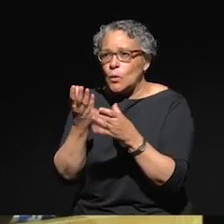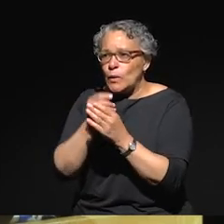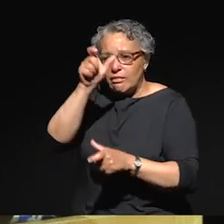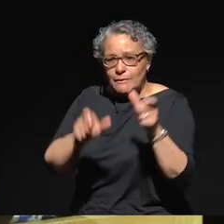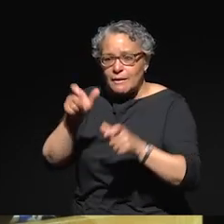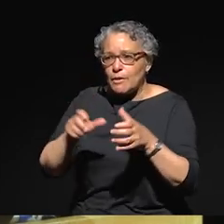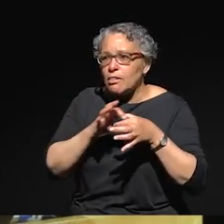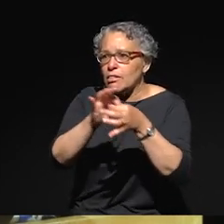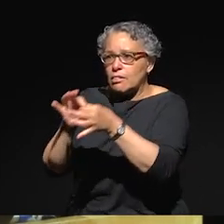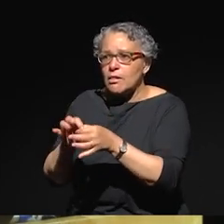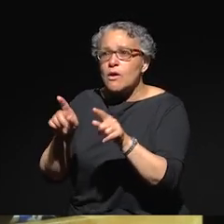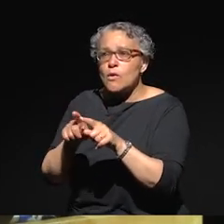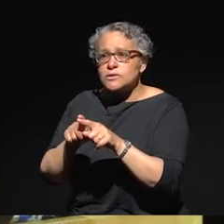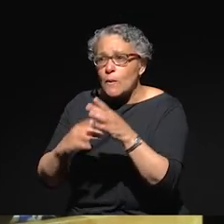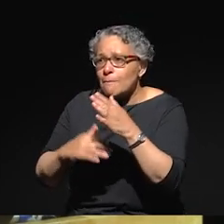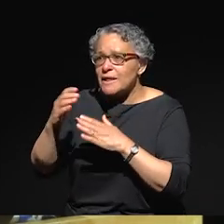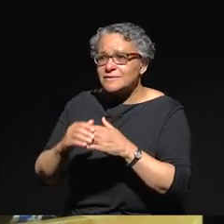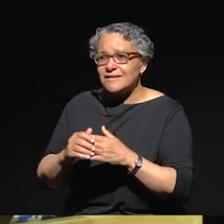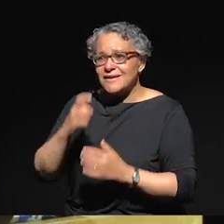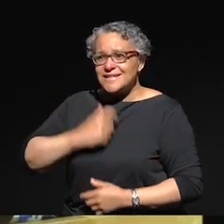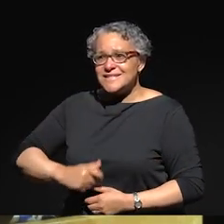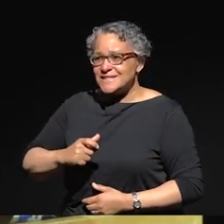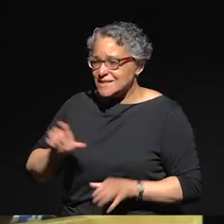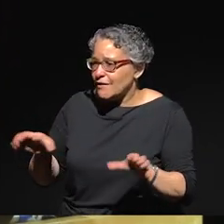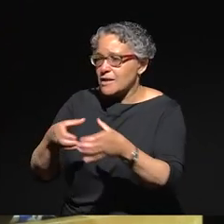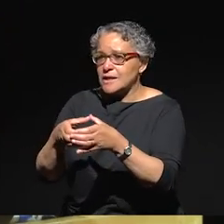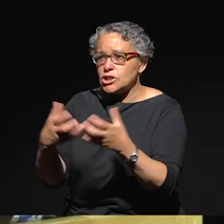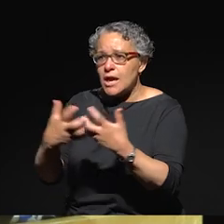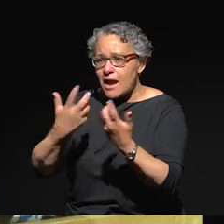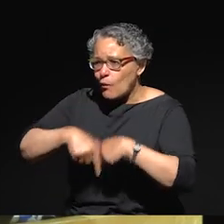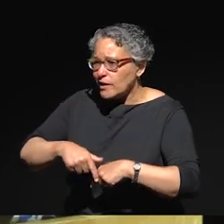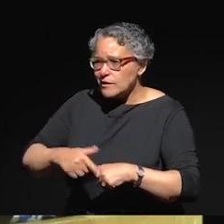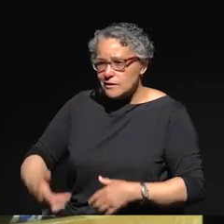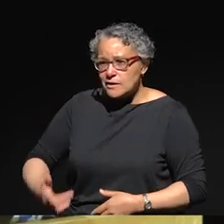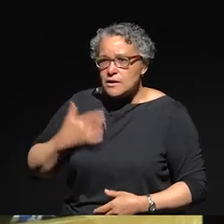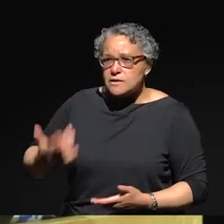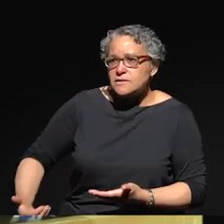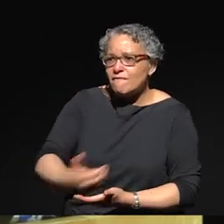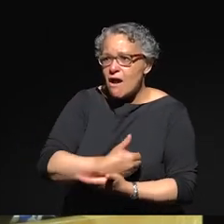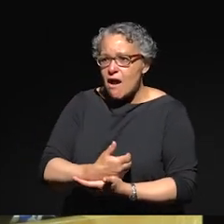ultimately, the building of civilization, how we as a species survive and thrive together.